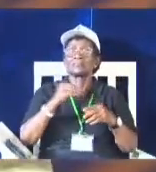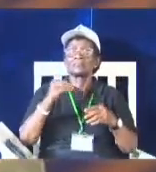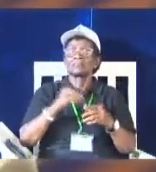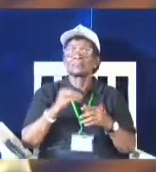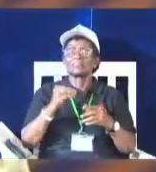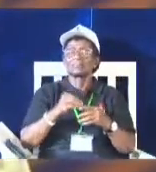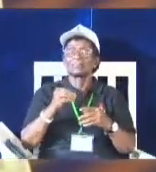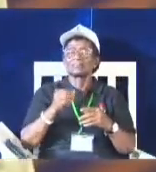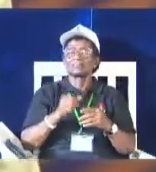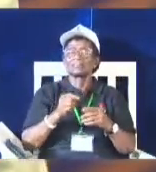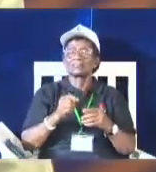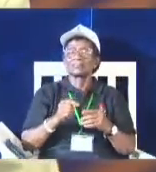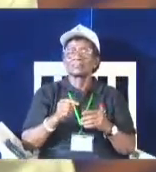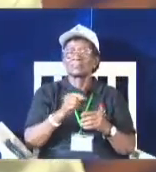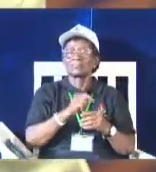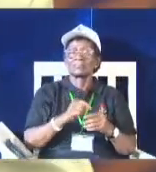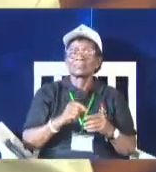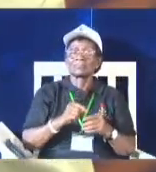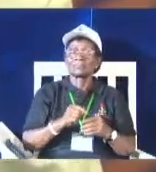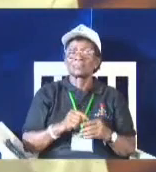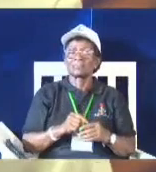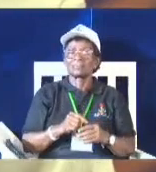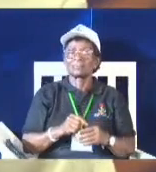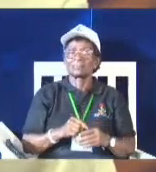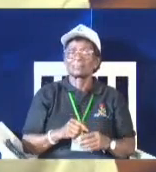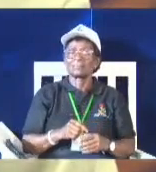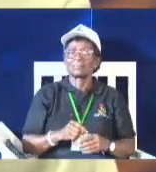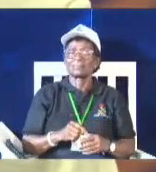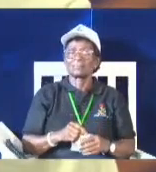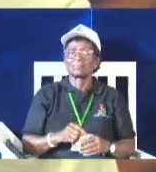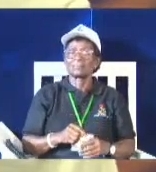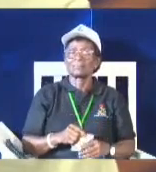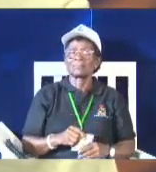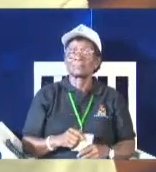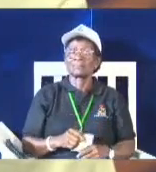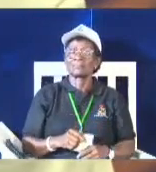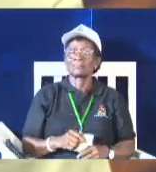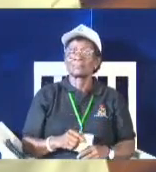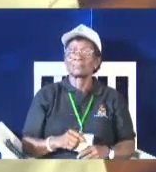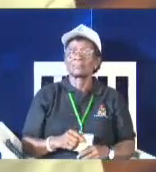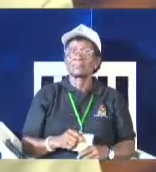To struggle, I have nothing to show for it.